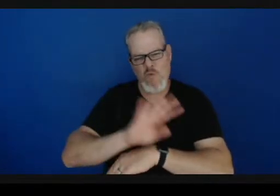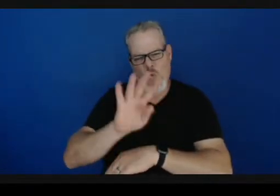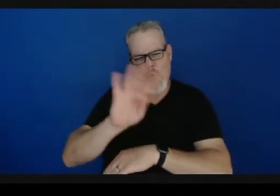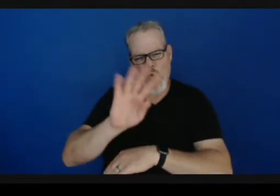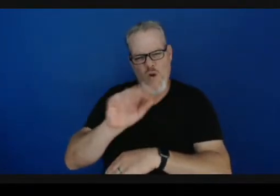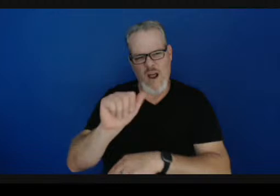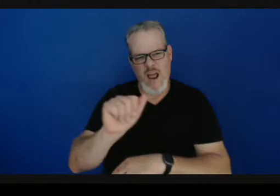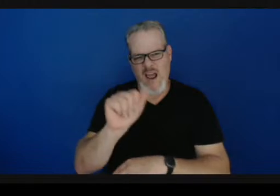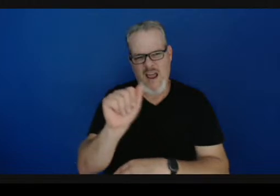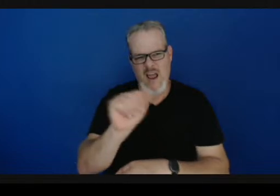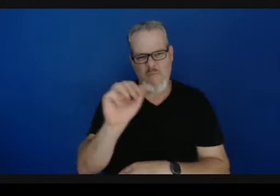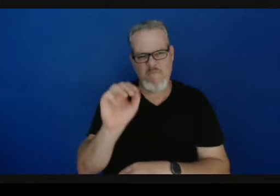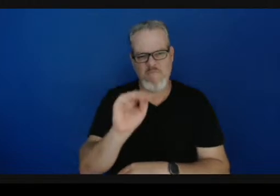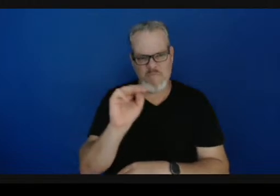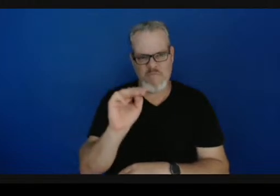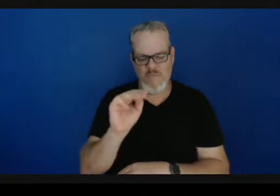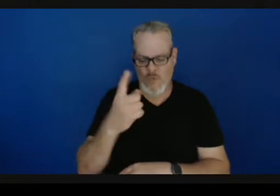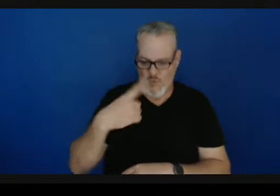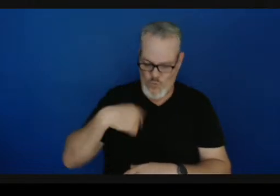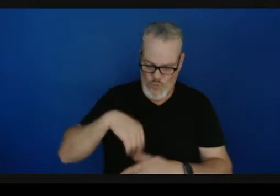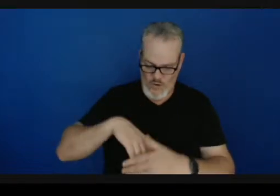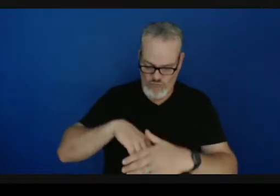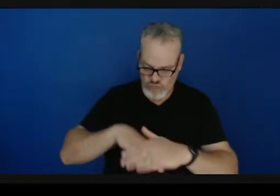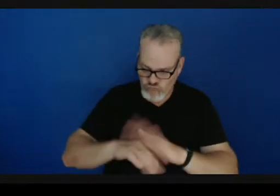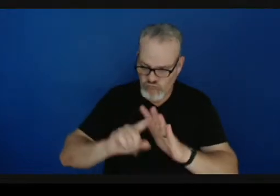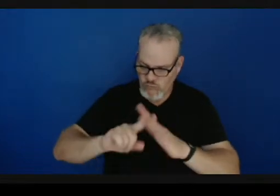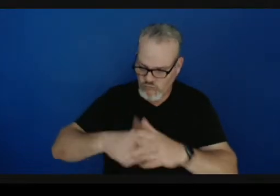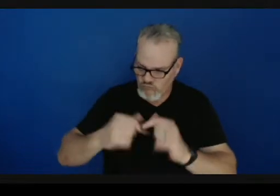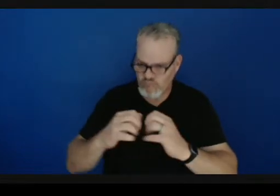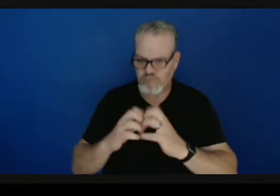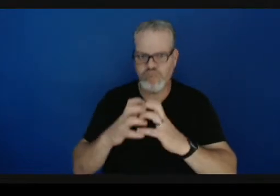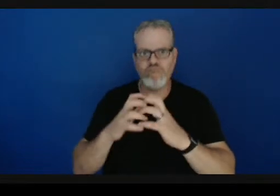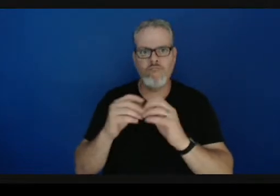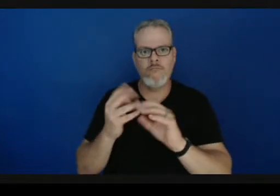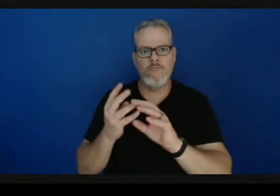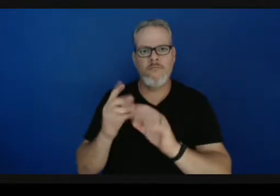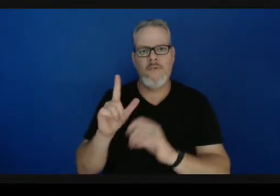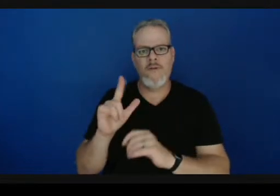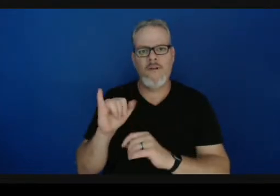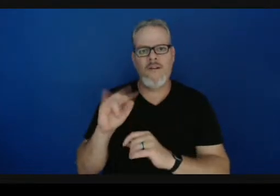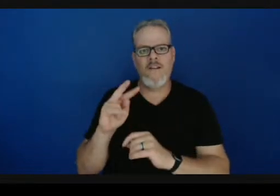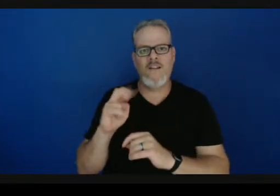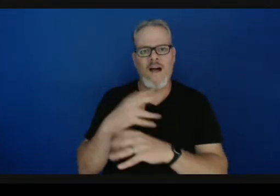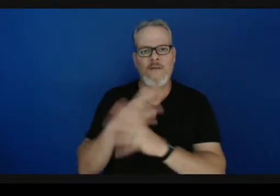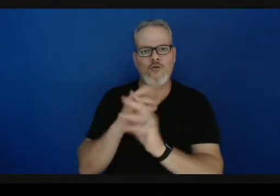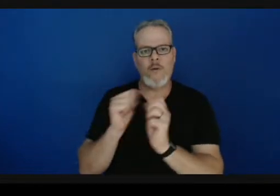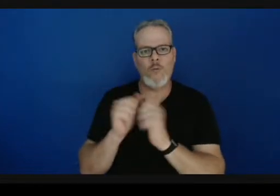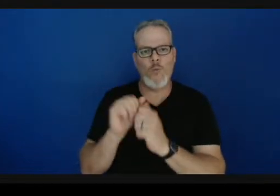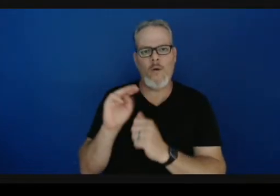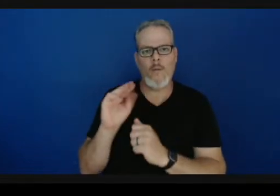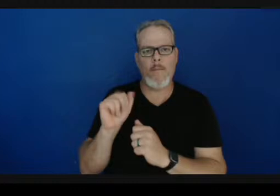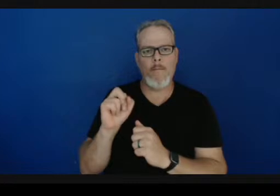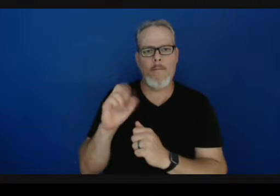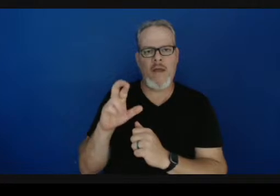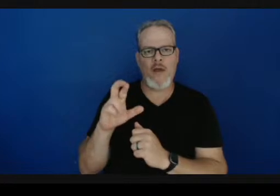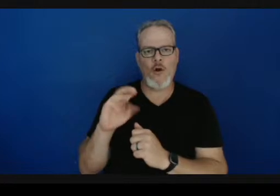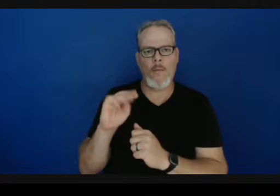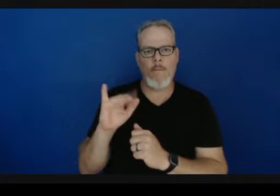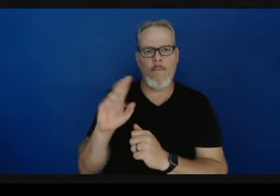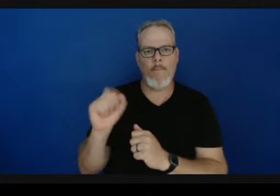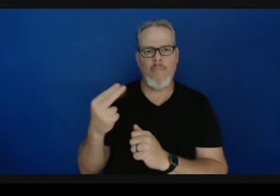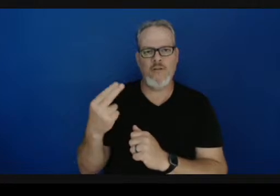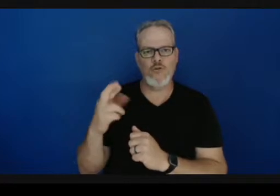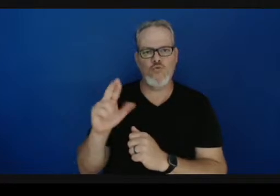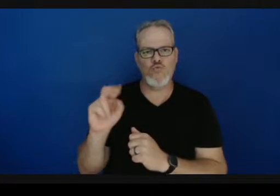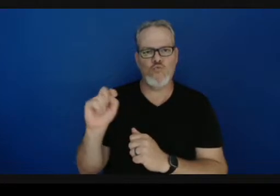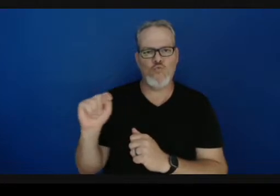those lines. We get in a live stream with Mayor Mitch Roth and USGS scientist in charge of